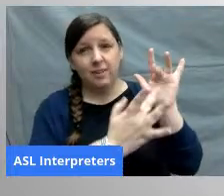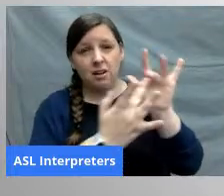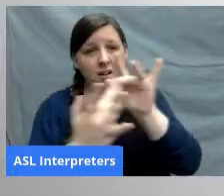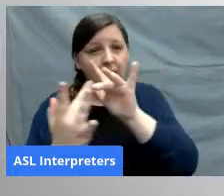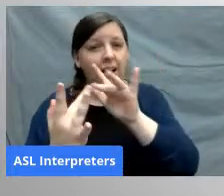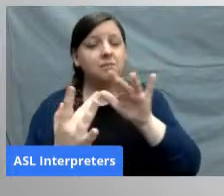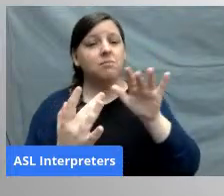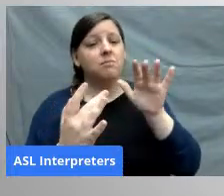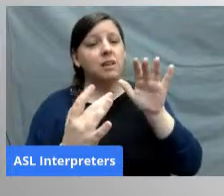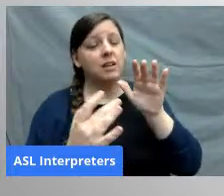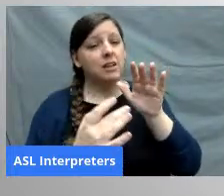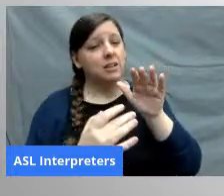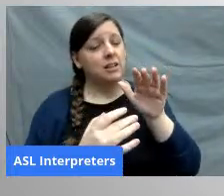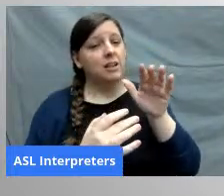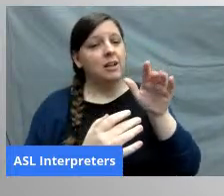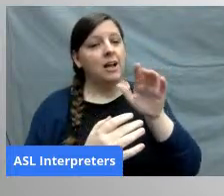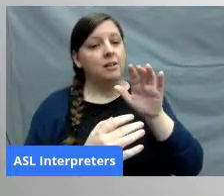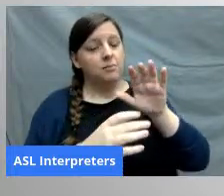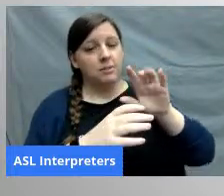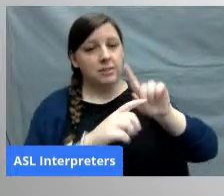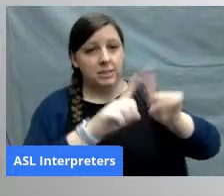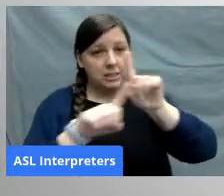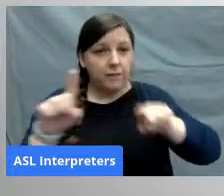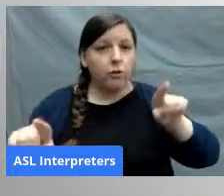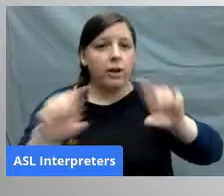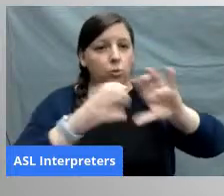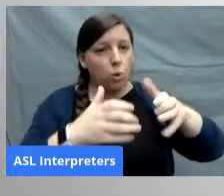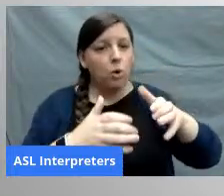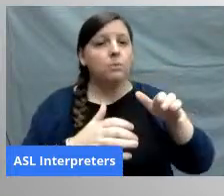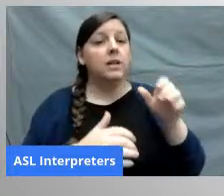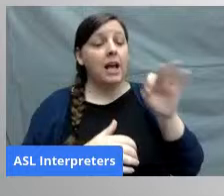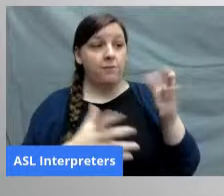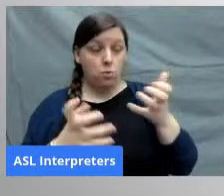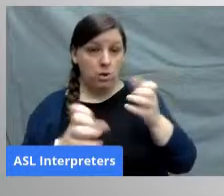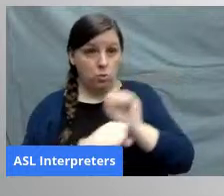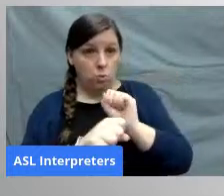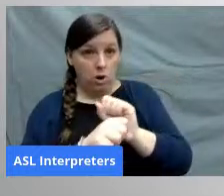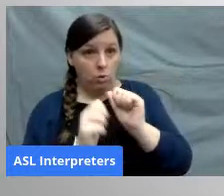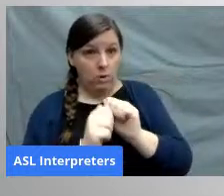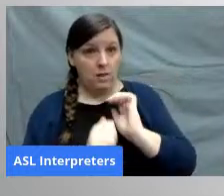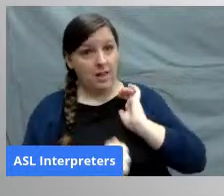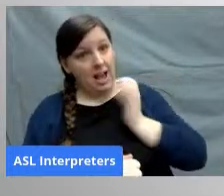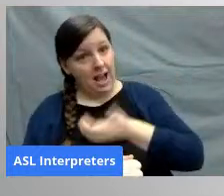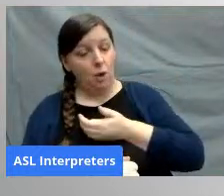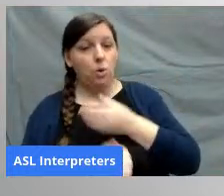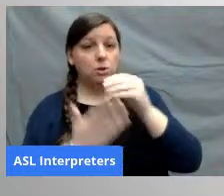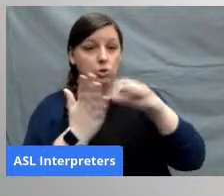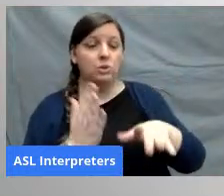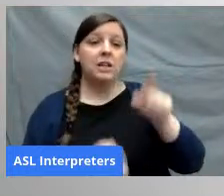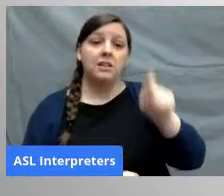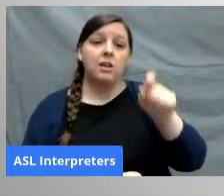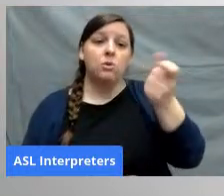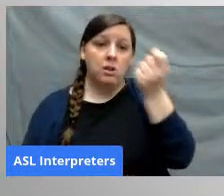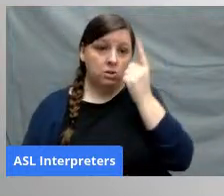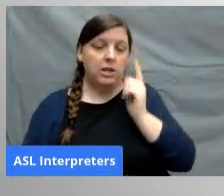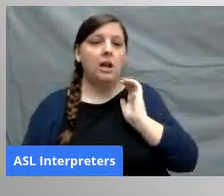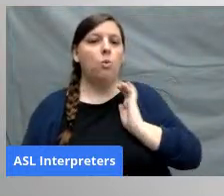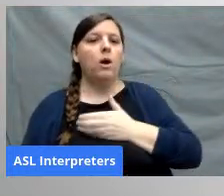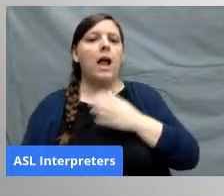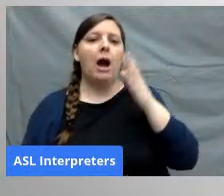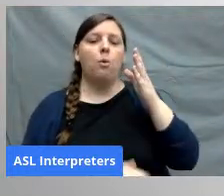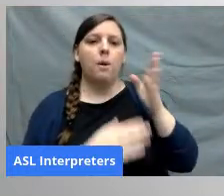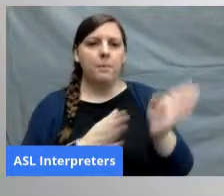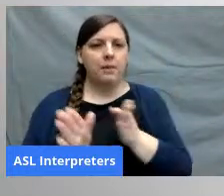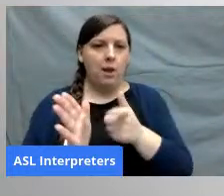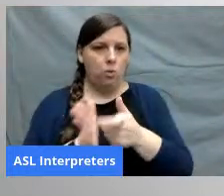to understand first what our strategic plan requires and how their work will impact our strategic